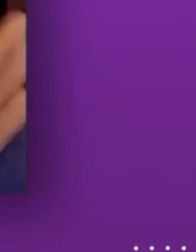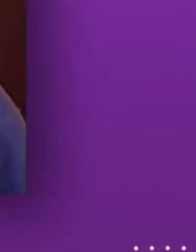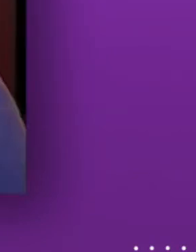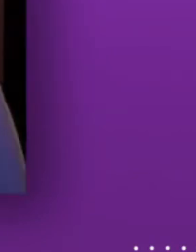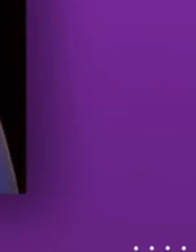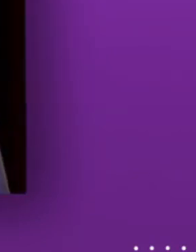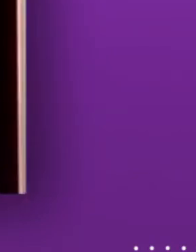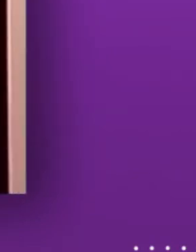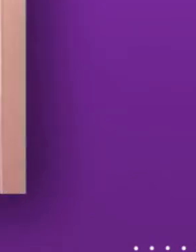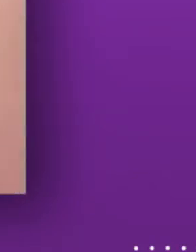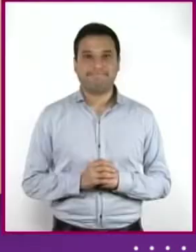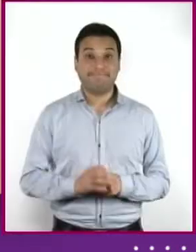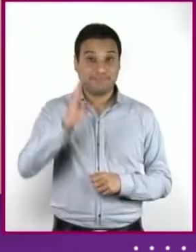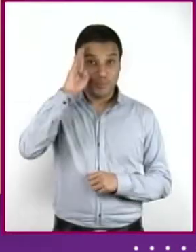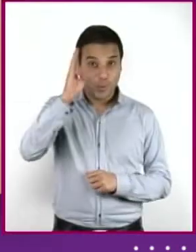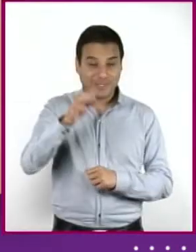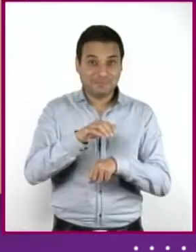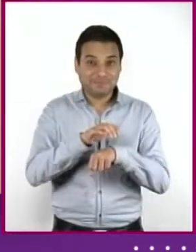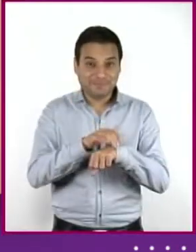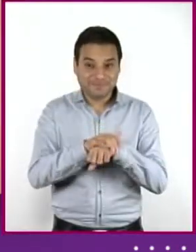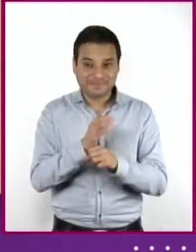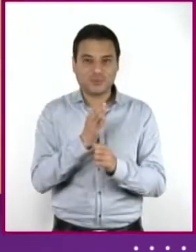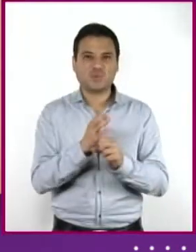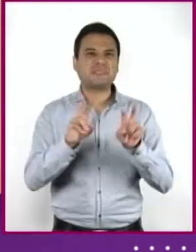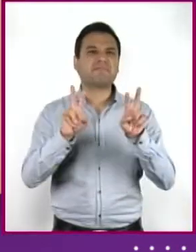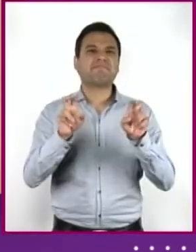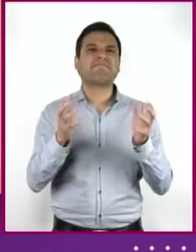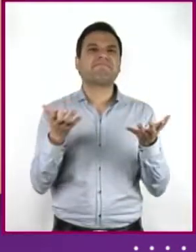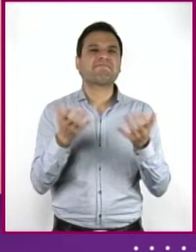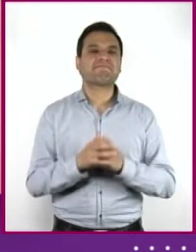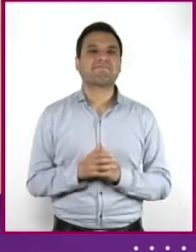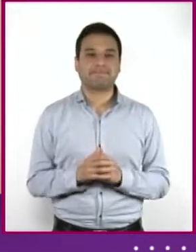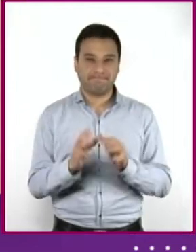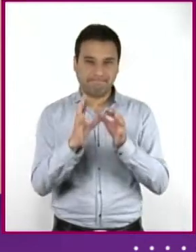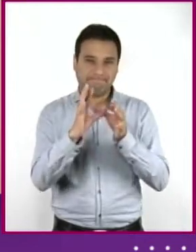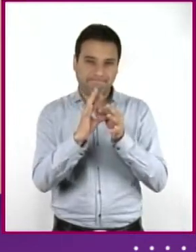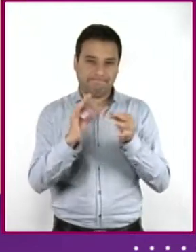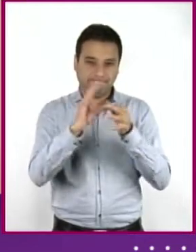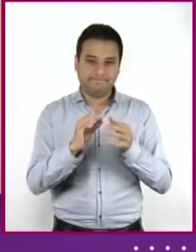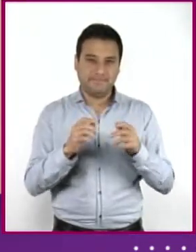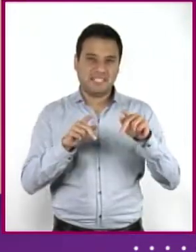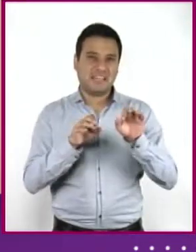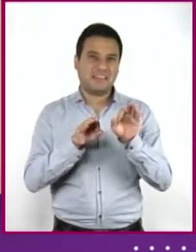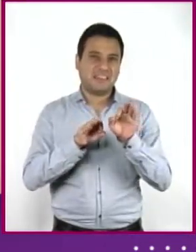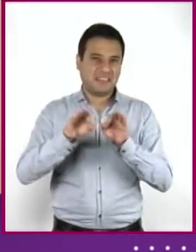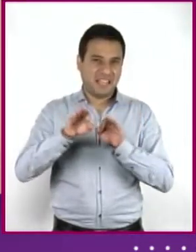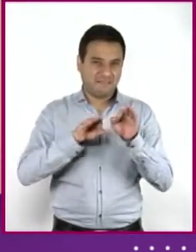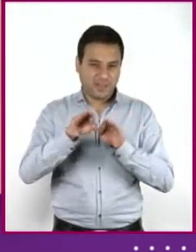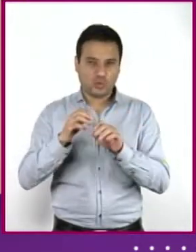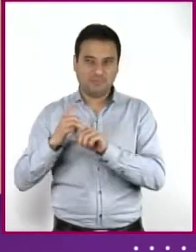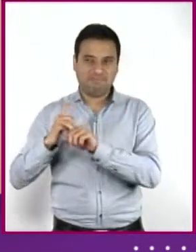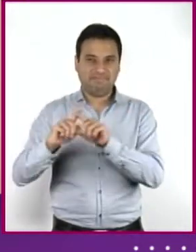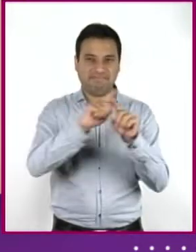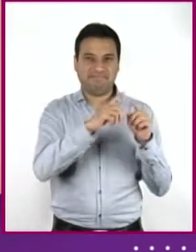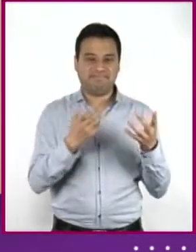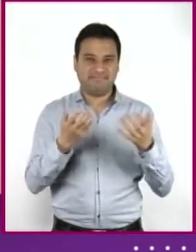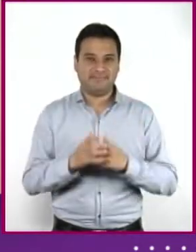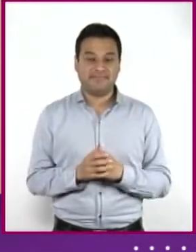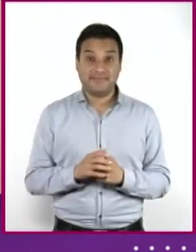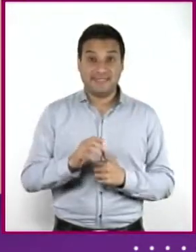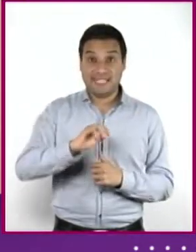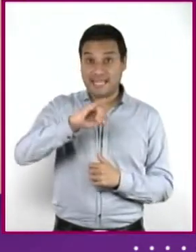Hola, amigos. En la lección del día de hoy, vamos a identificar algunas profesiones y ayudaremos a Jero con una gran